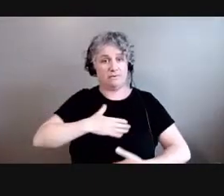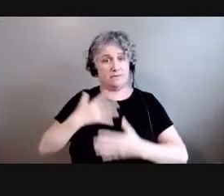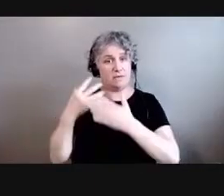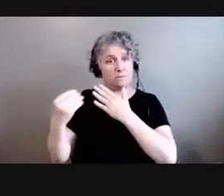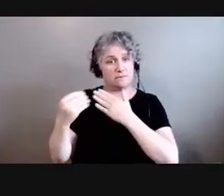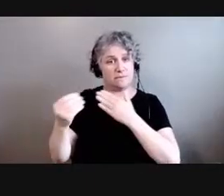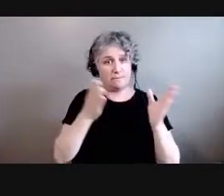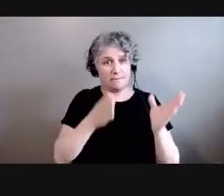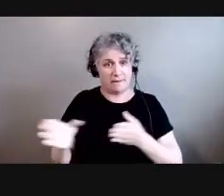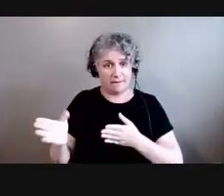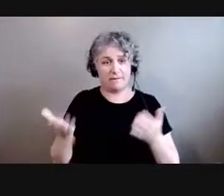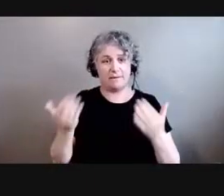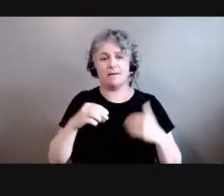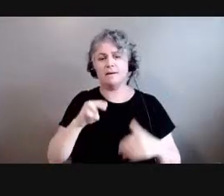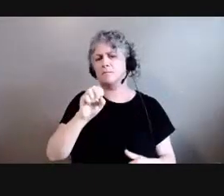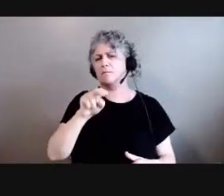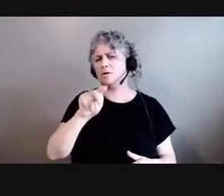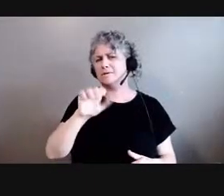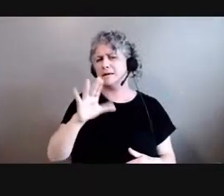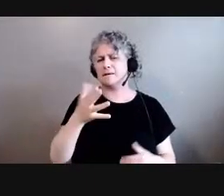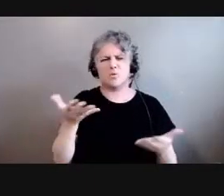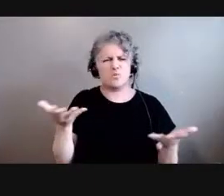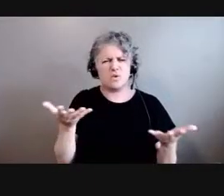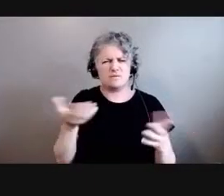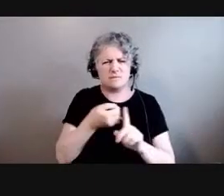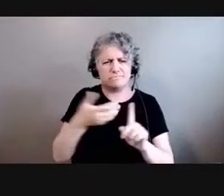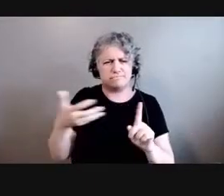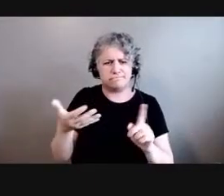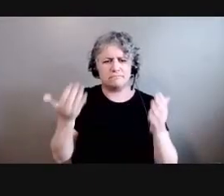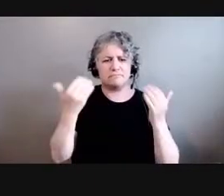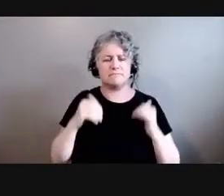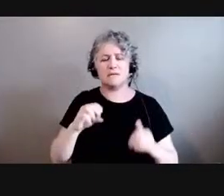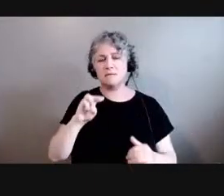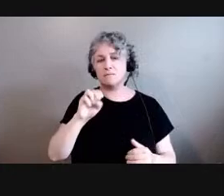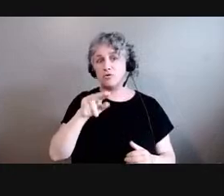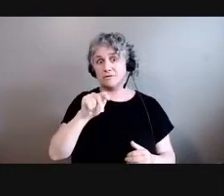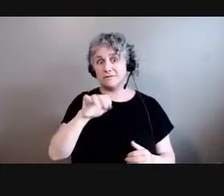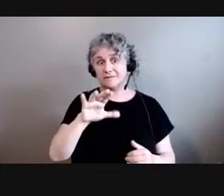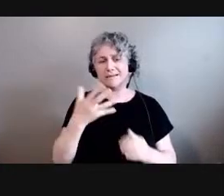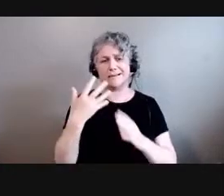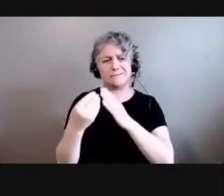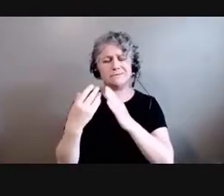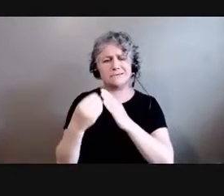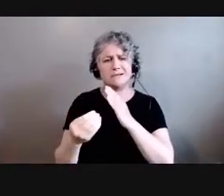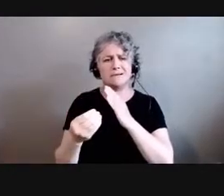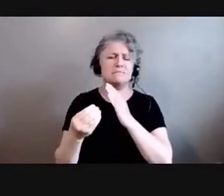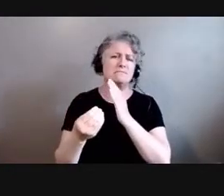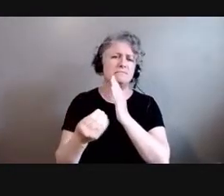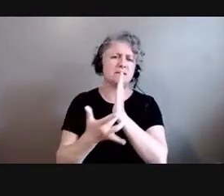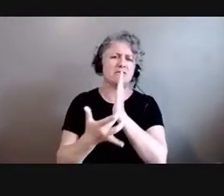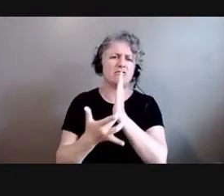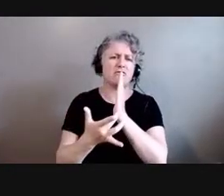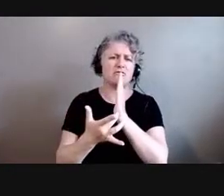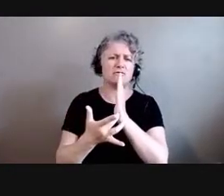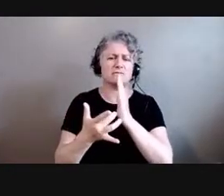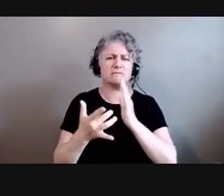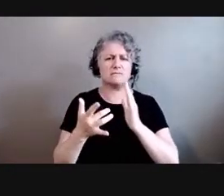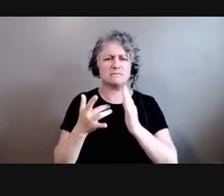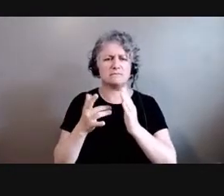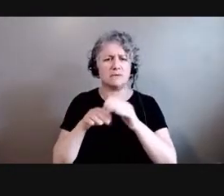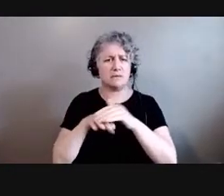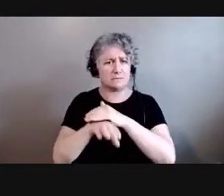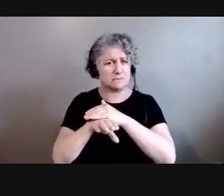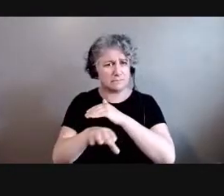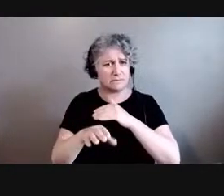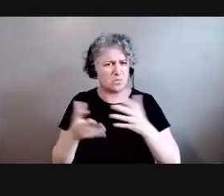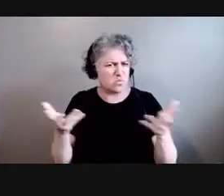introduce Montech, and then go over some of Montech's outdoor accessible technology, and then lastly, a